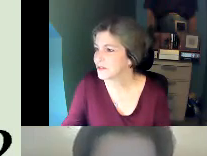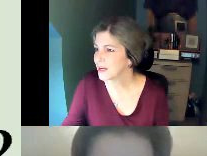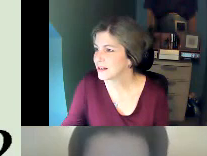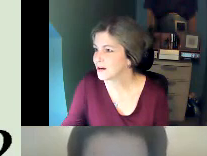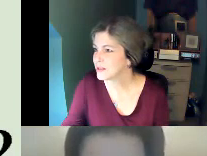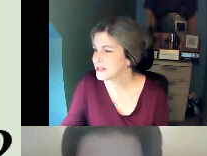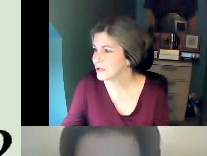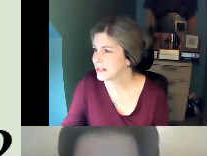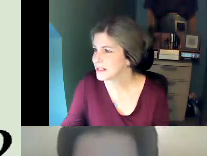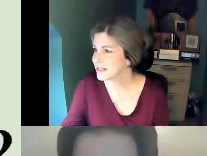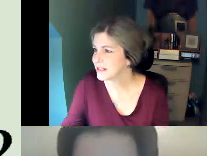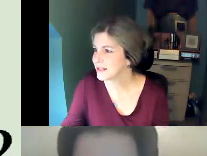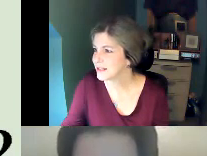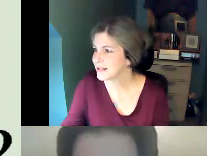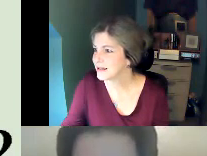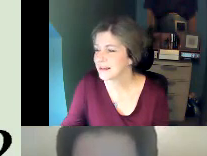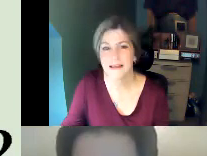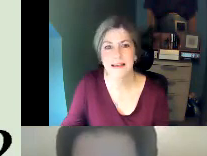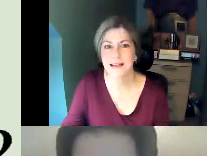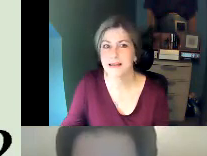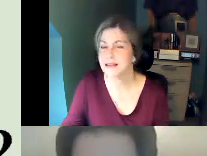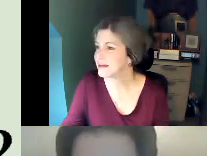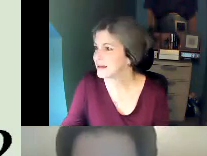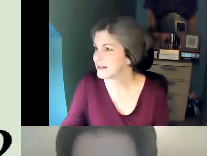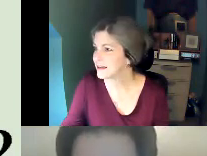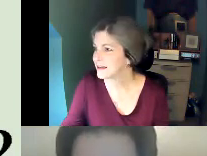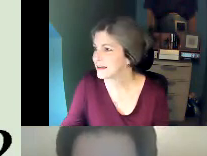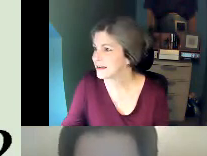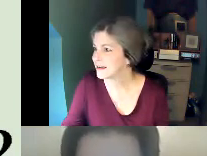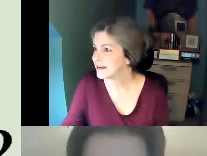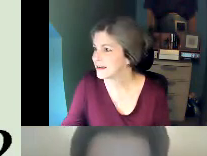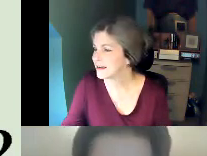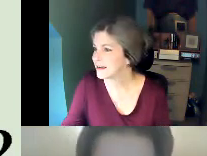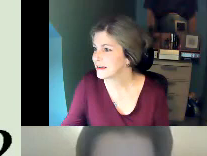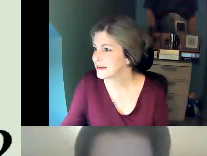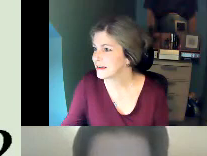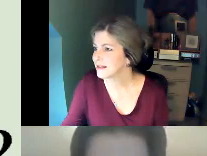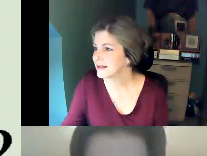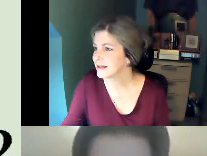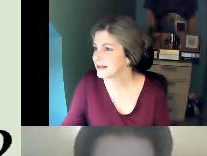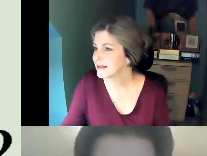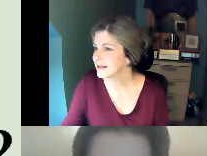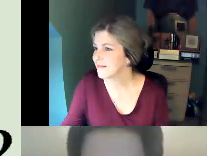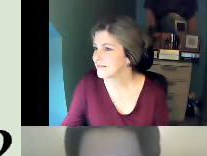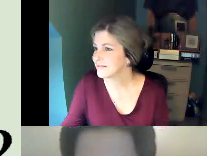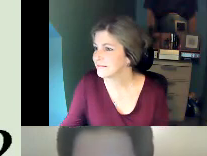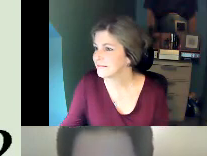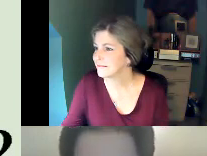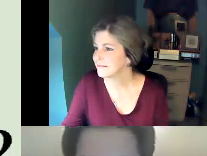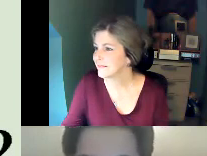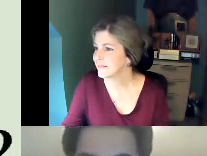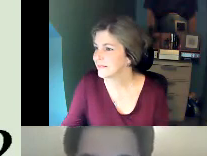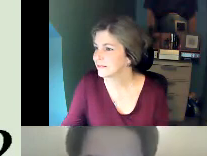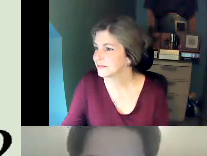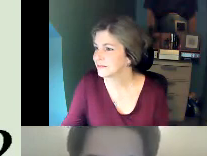I'm gonna try to go and see. I can talk to that one just a little bit. So what I've learned about the financial aid packages too, is that some,